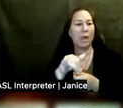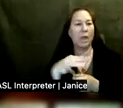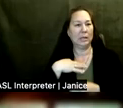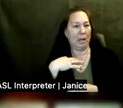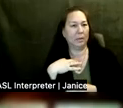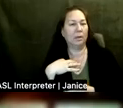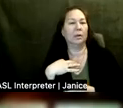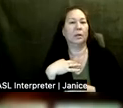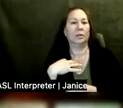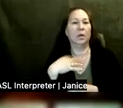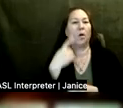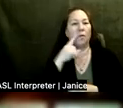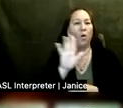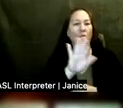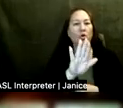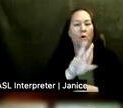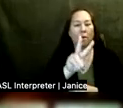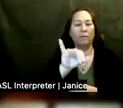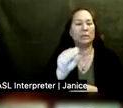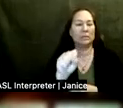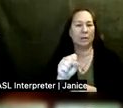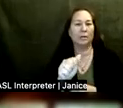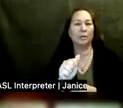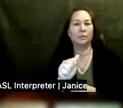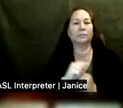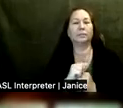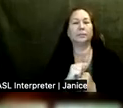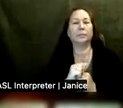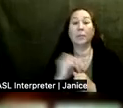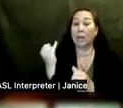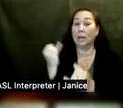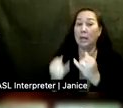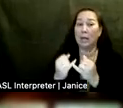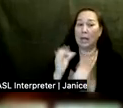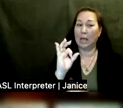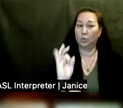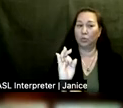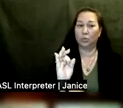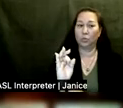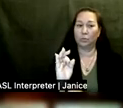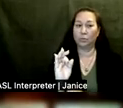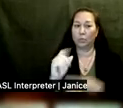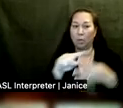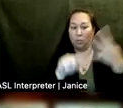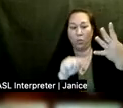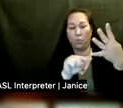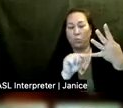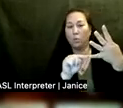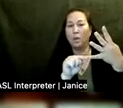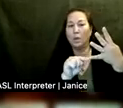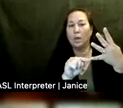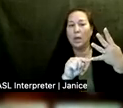for a URT visa. And then lastly, the last bullet point of the resource is DOL letters of